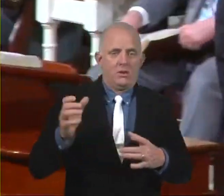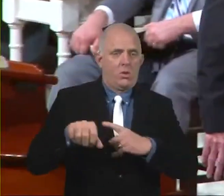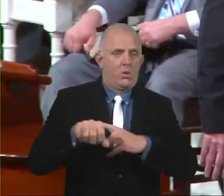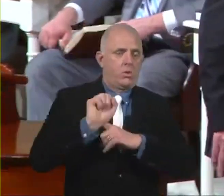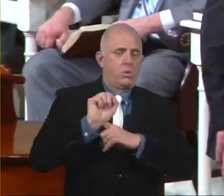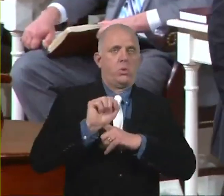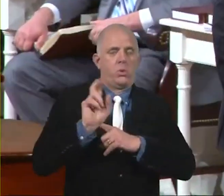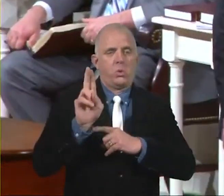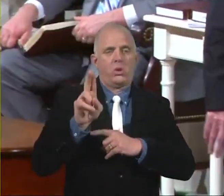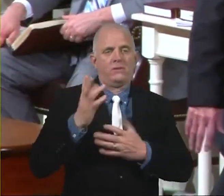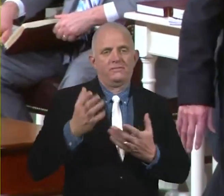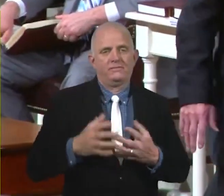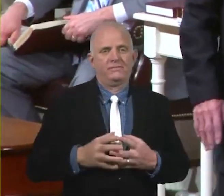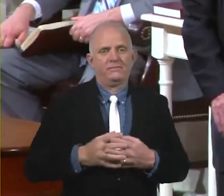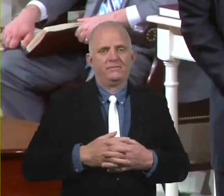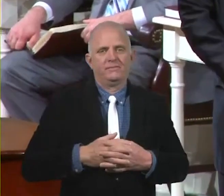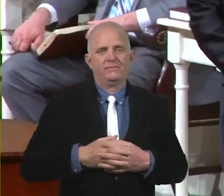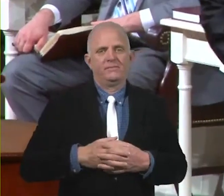Eddie.